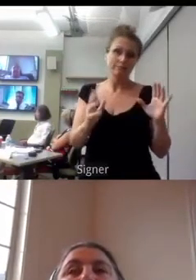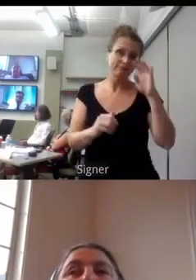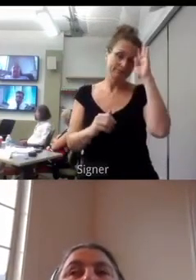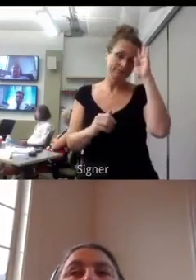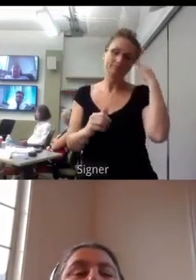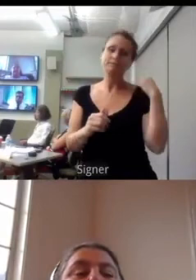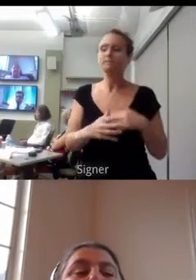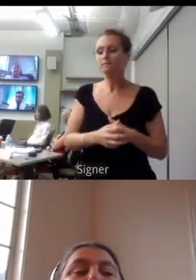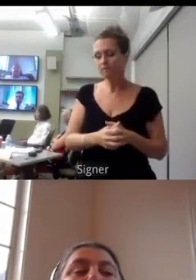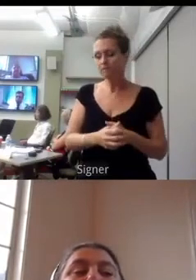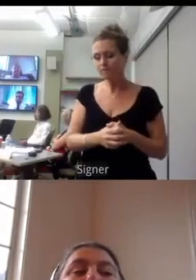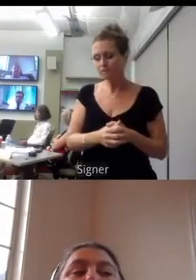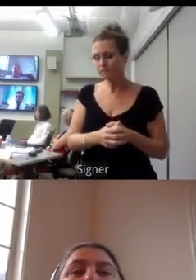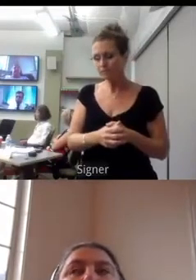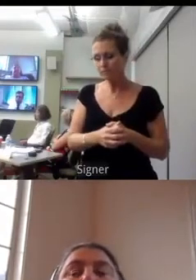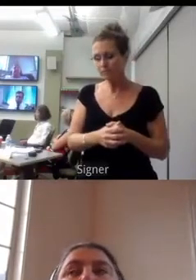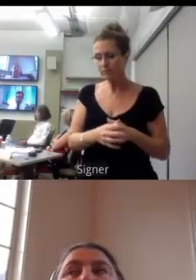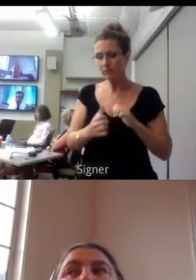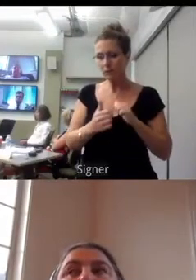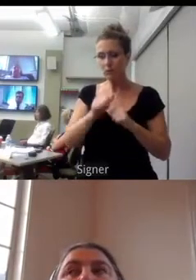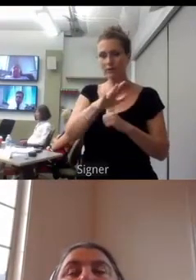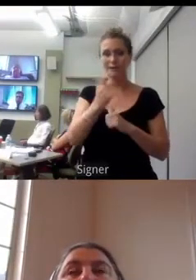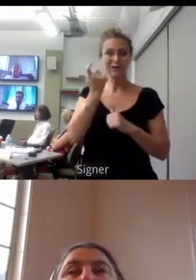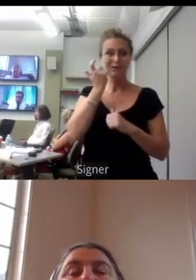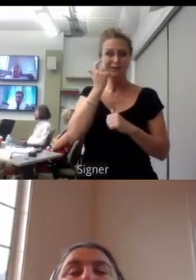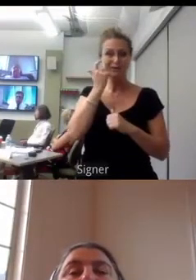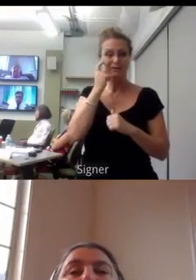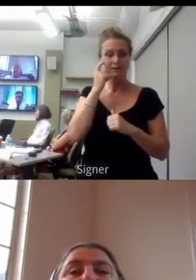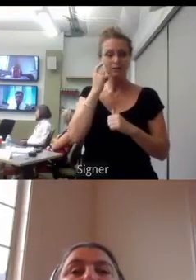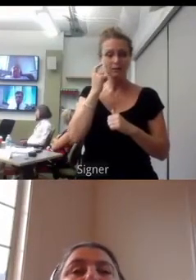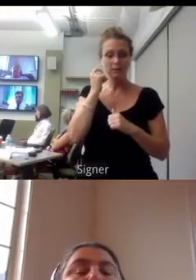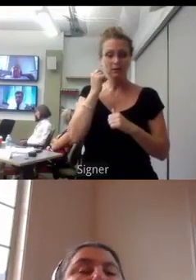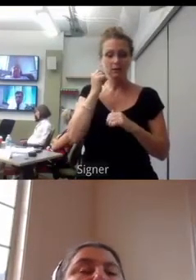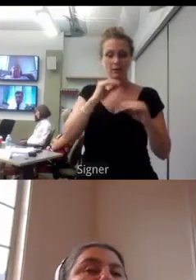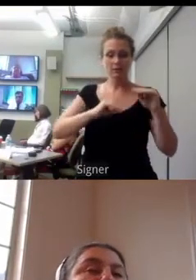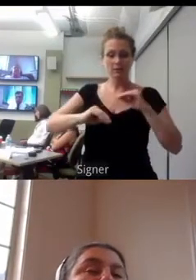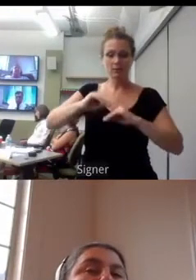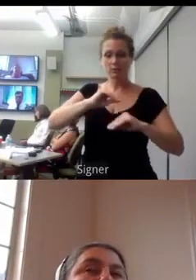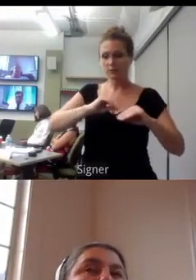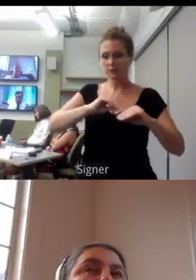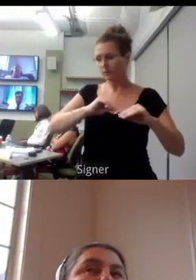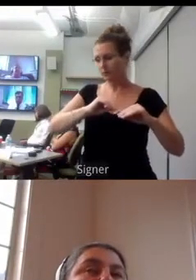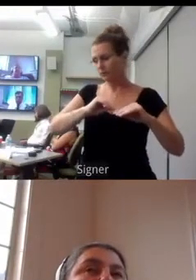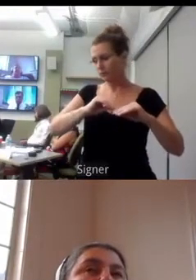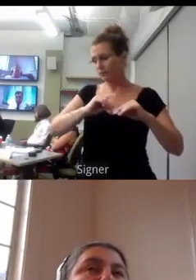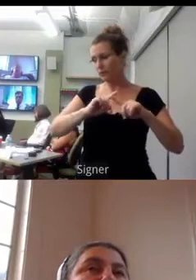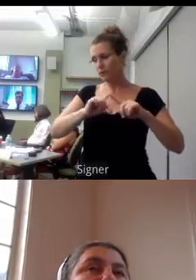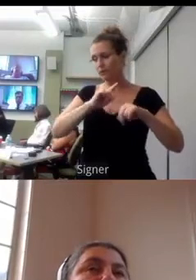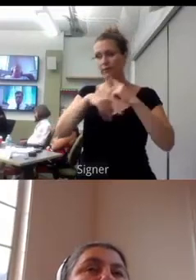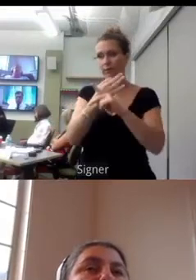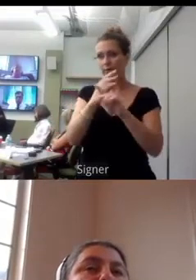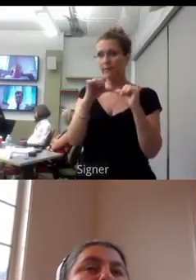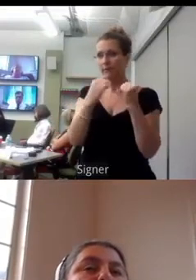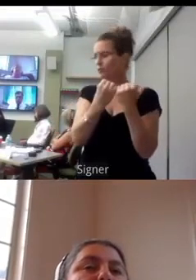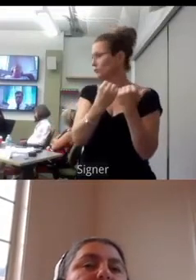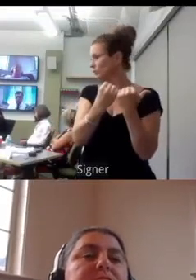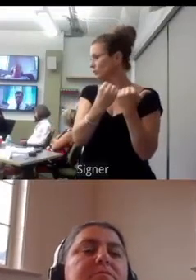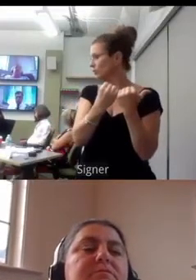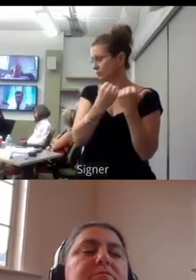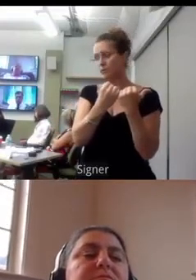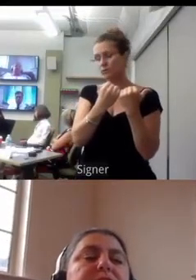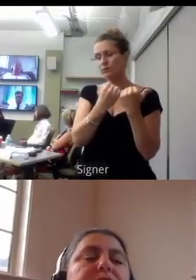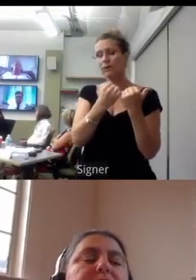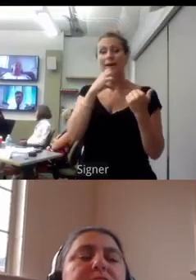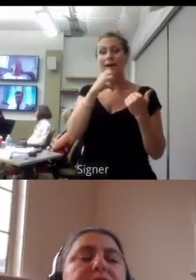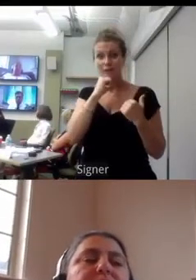recent reshuffling of NIDLR and other kinds of agencies, because aging and disability really